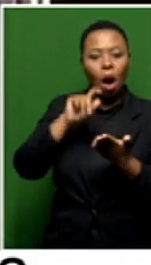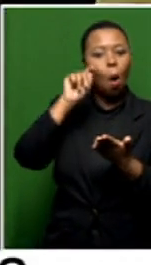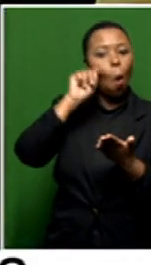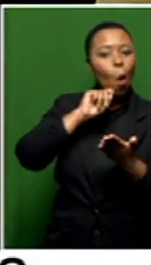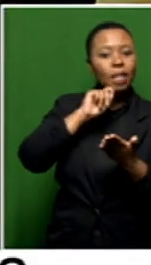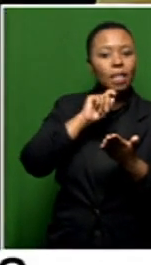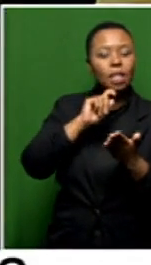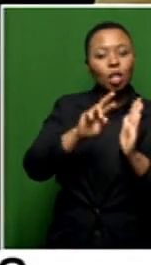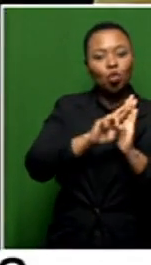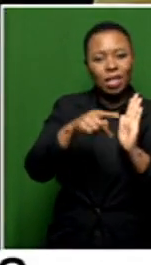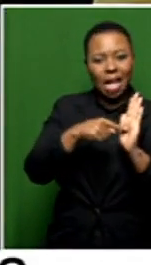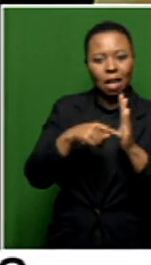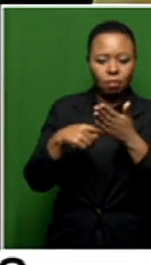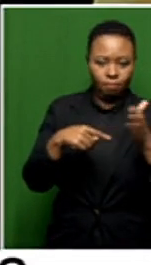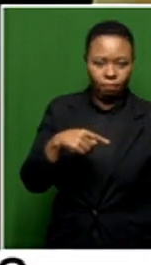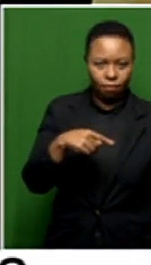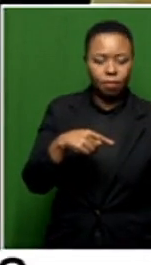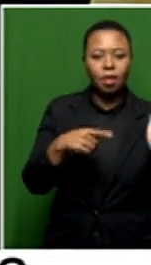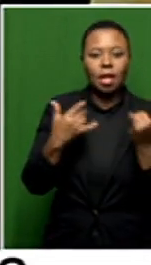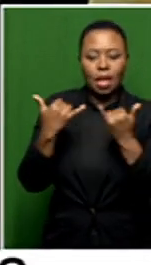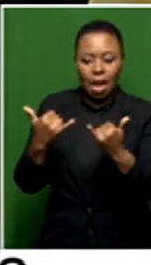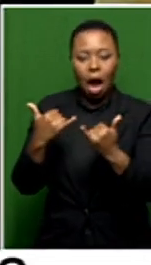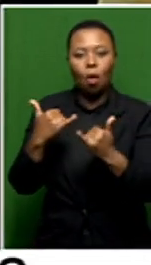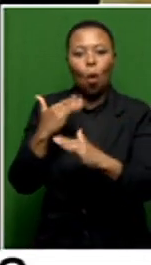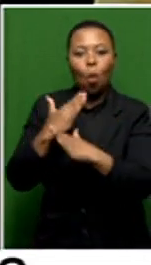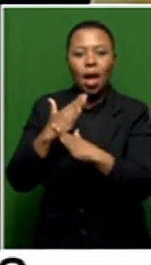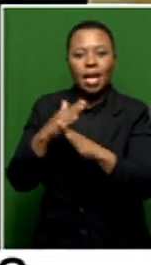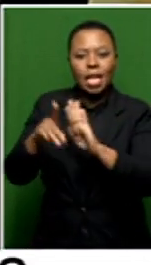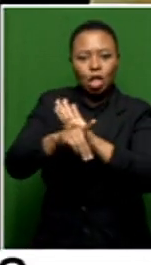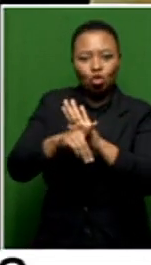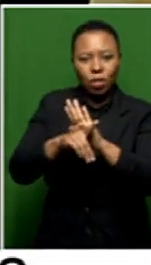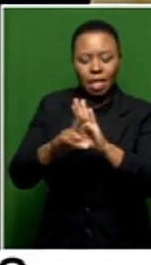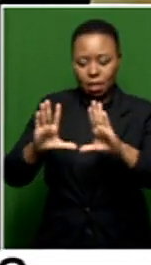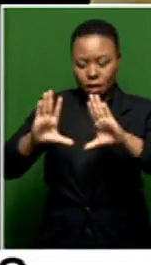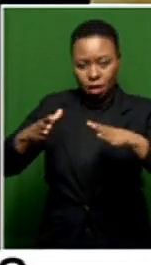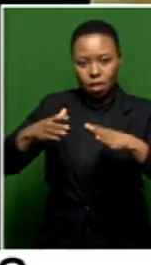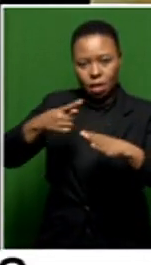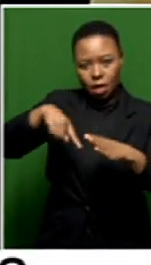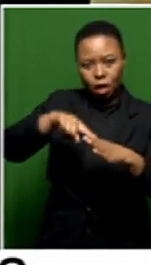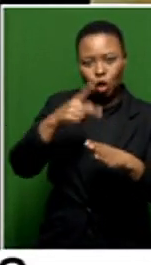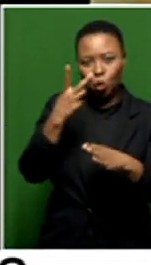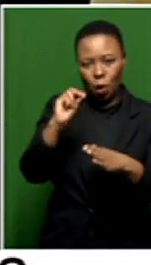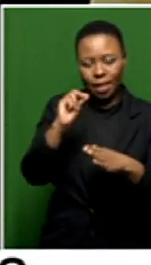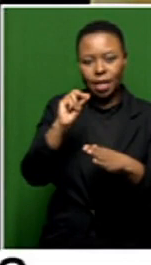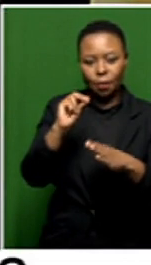results, and we just simply work with the voting districts that we have clustered into the 20